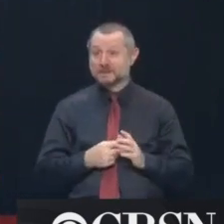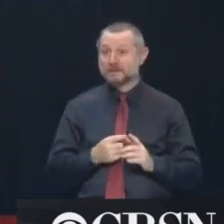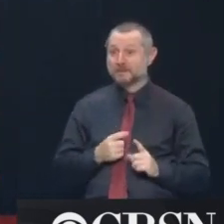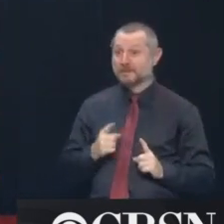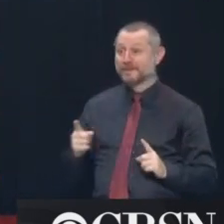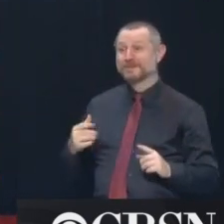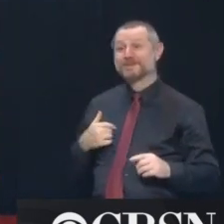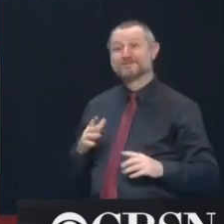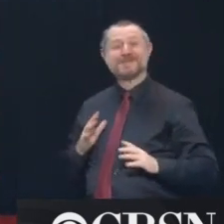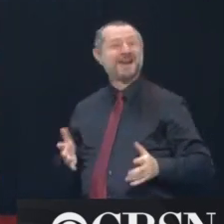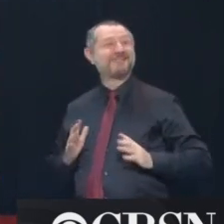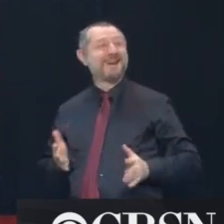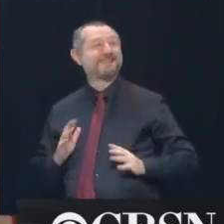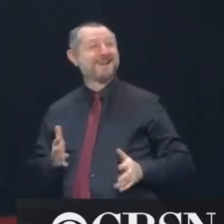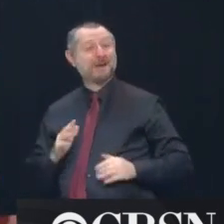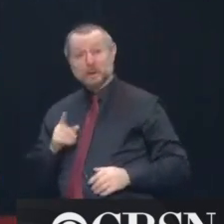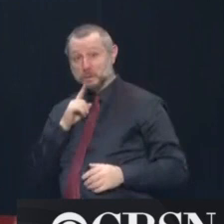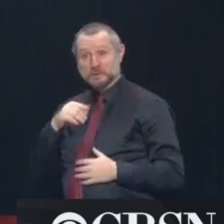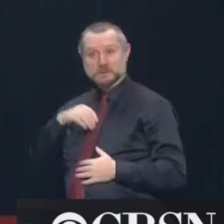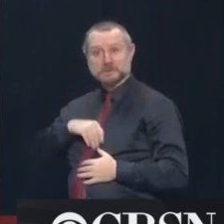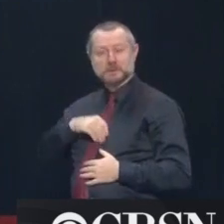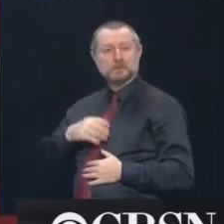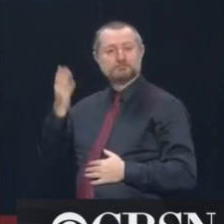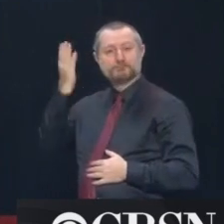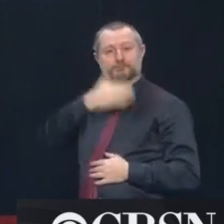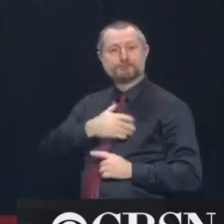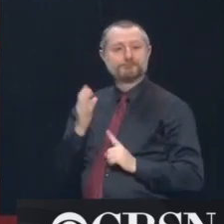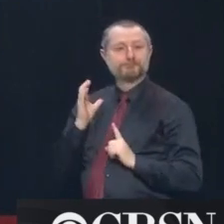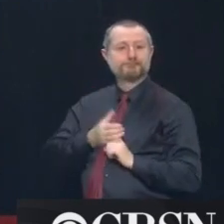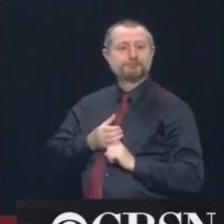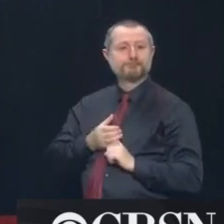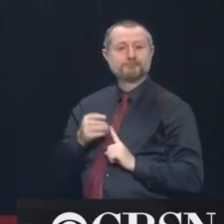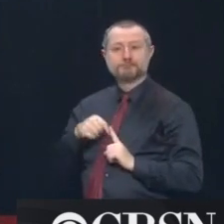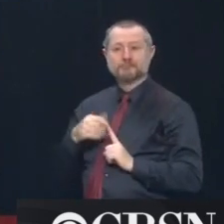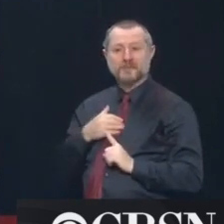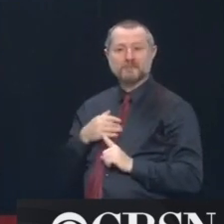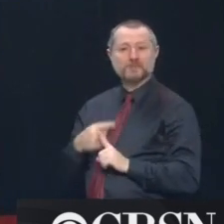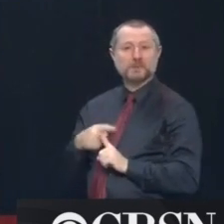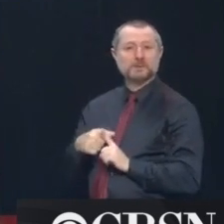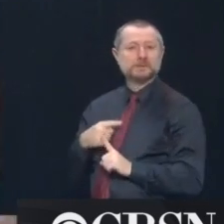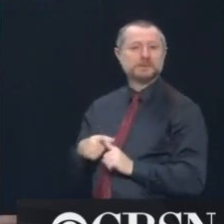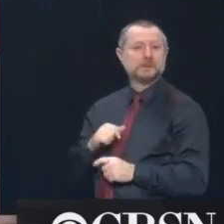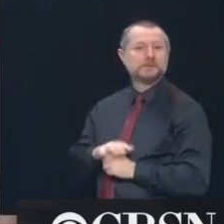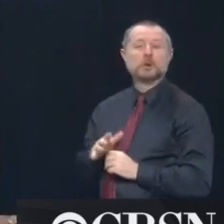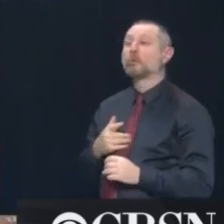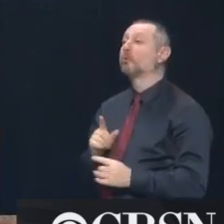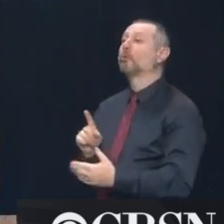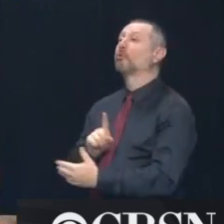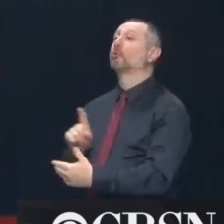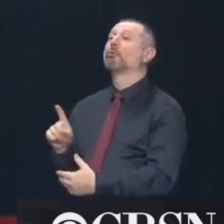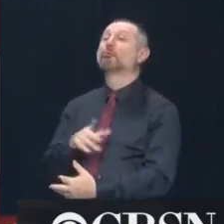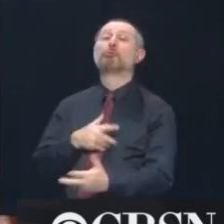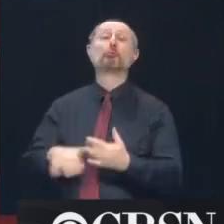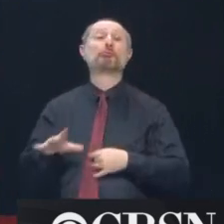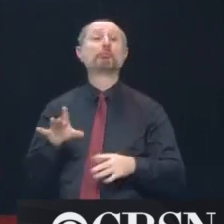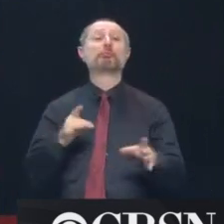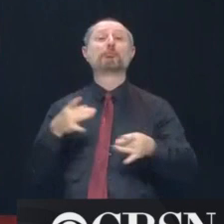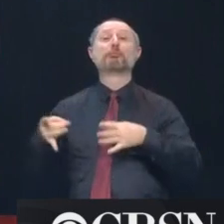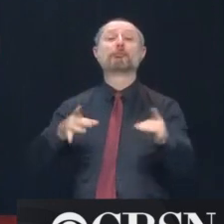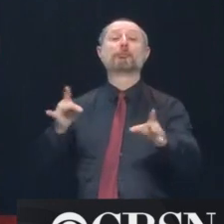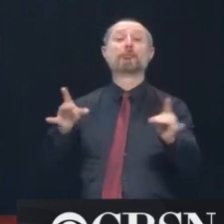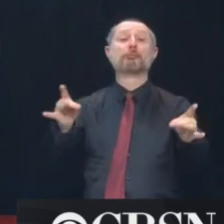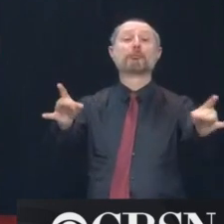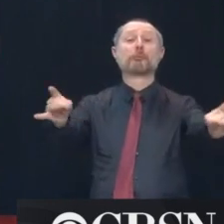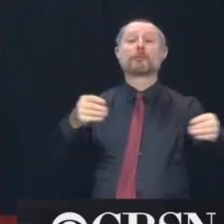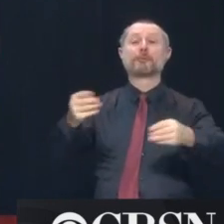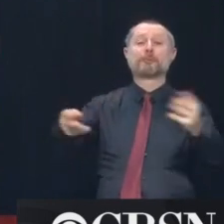I'm fine, I'm okay, go. 24% of people who have COVID never develop symptoms, give it to someone else without realizing it.